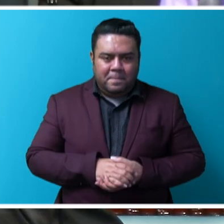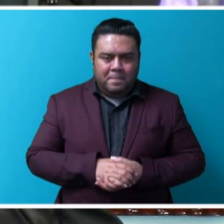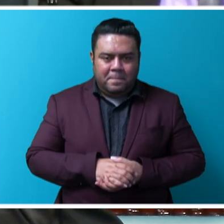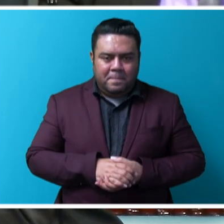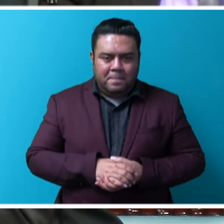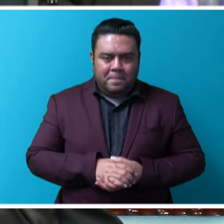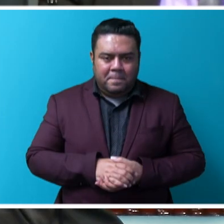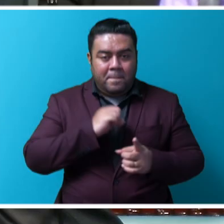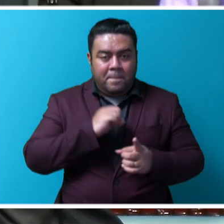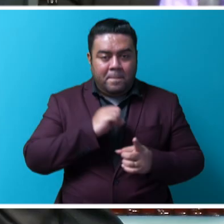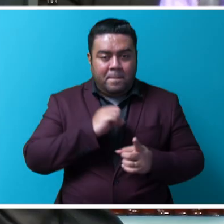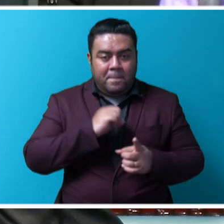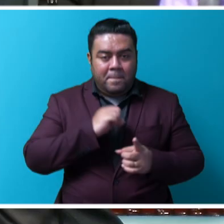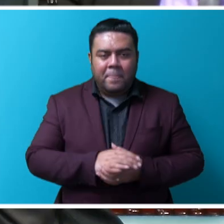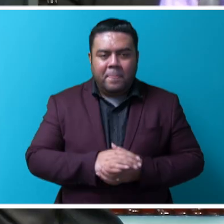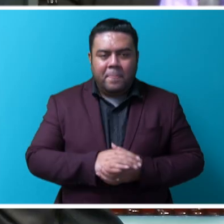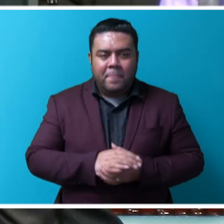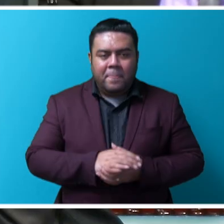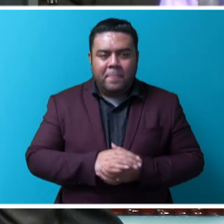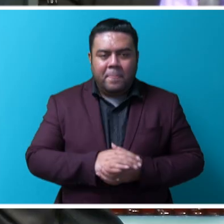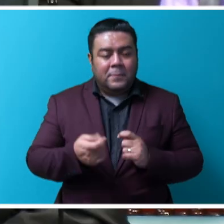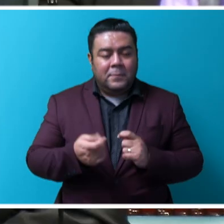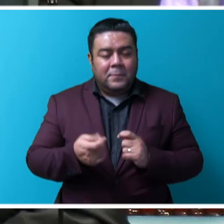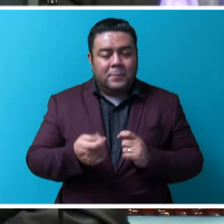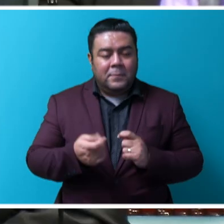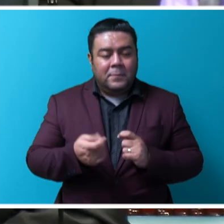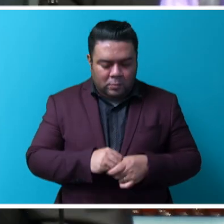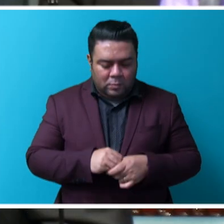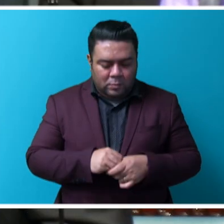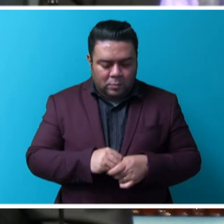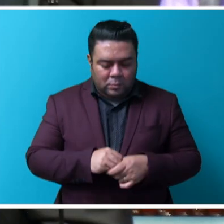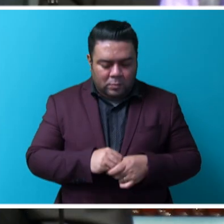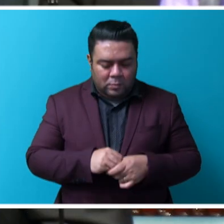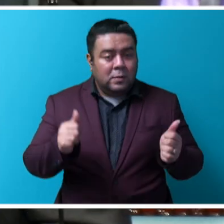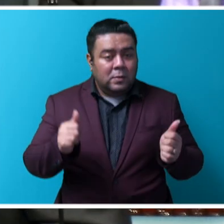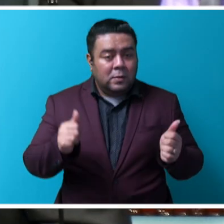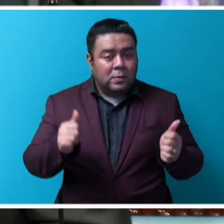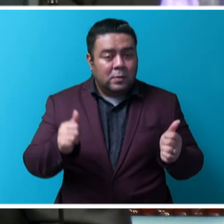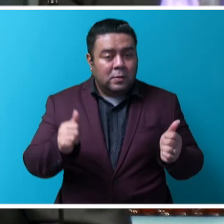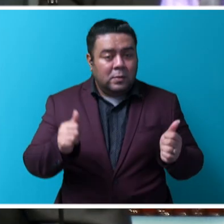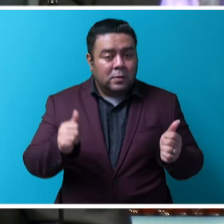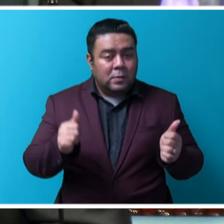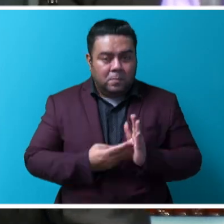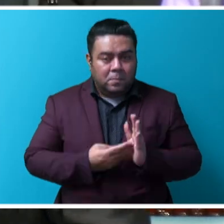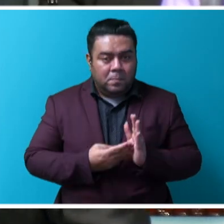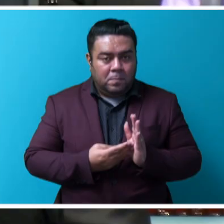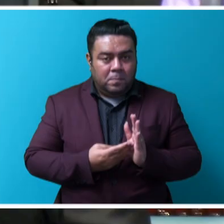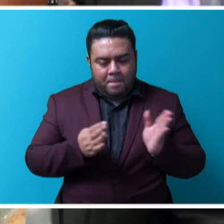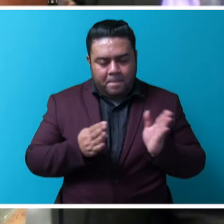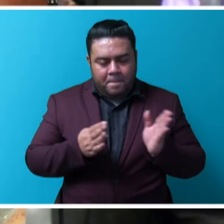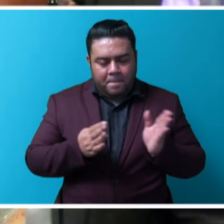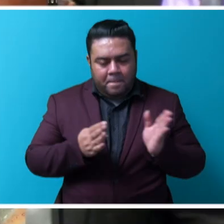sir, I am proud that our ministry's priorities are embedded in this budget, from the relocation